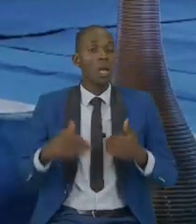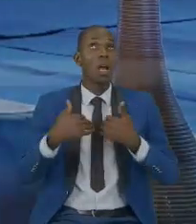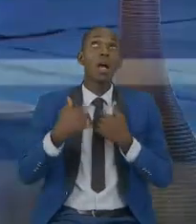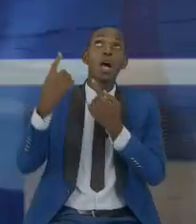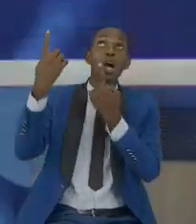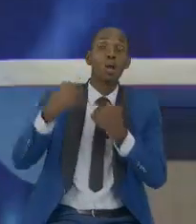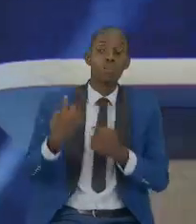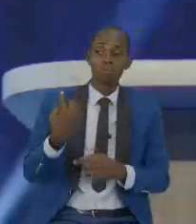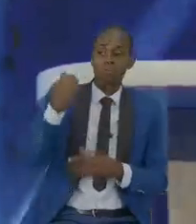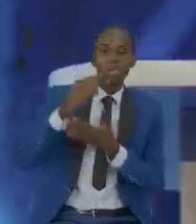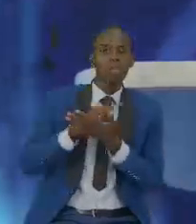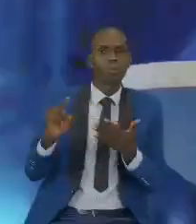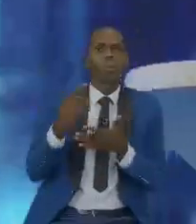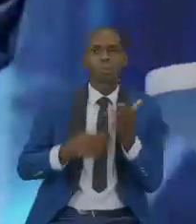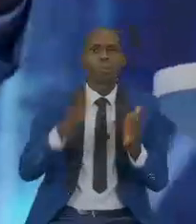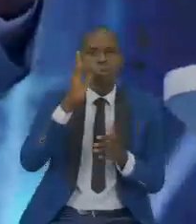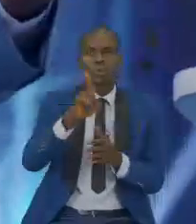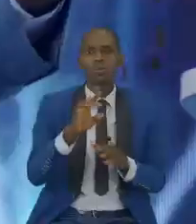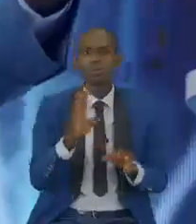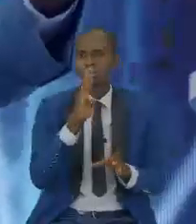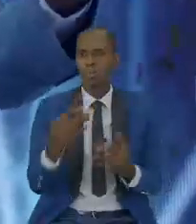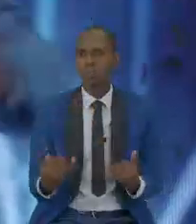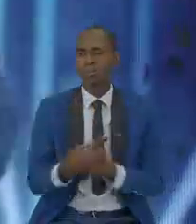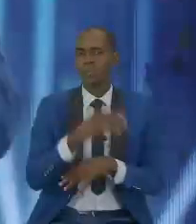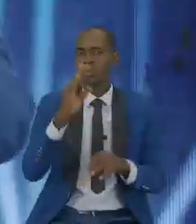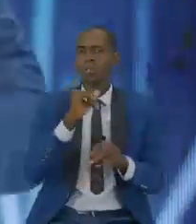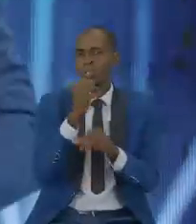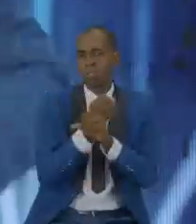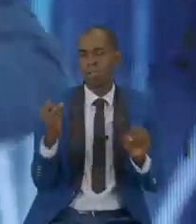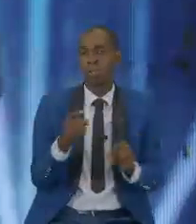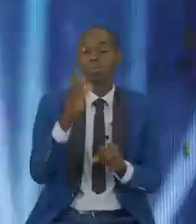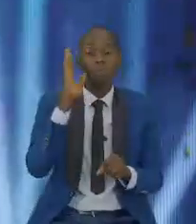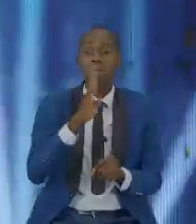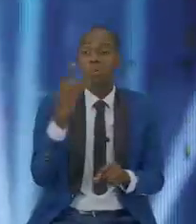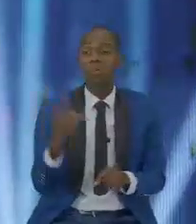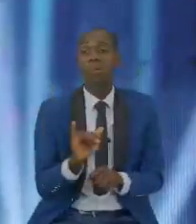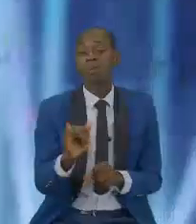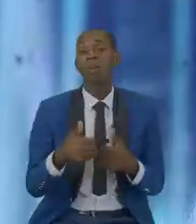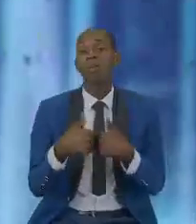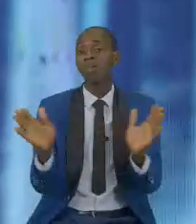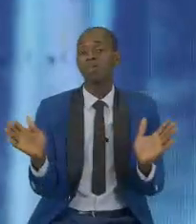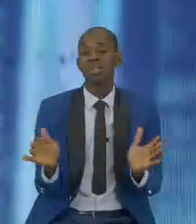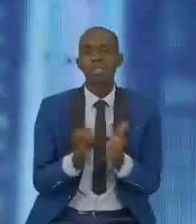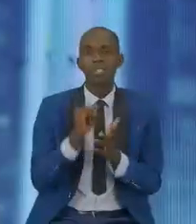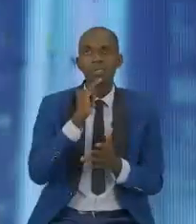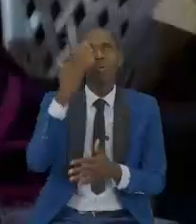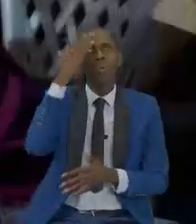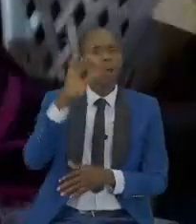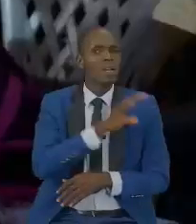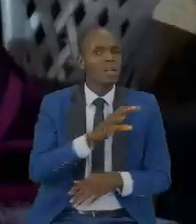last week, where would you be today? If you have not been saved, you'll be forever lost. That's why he's waiting. He said,